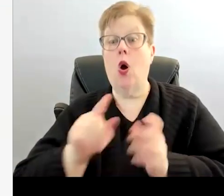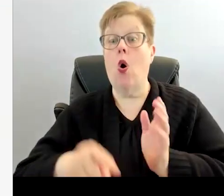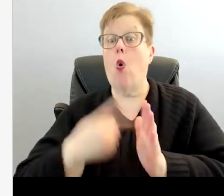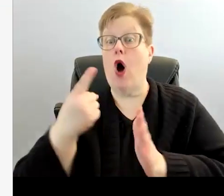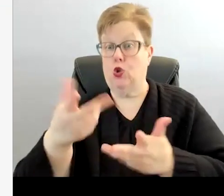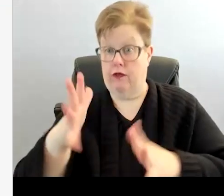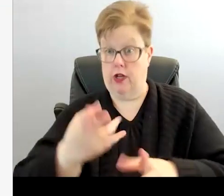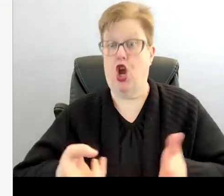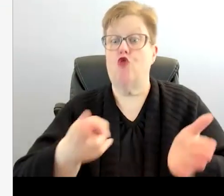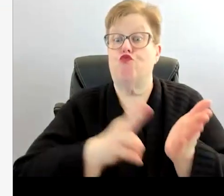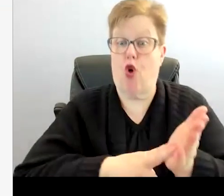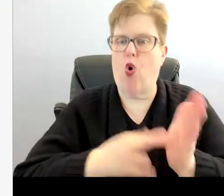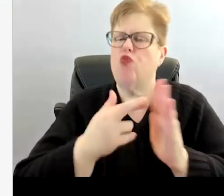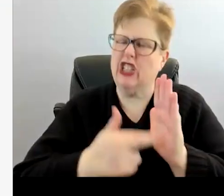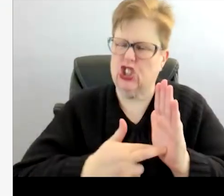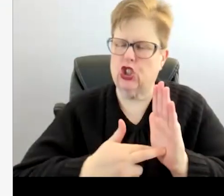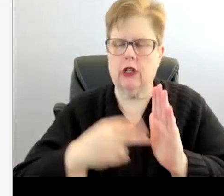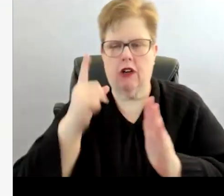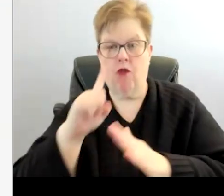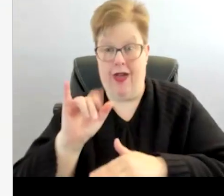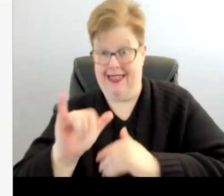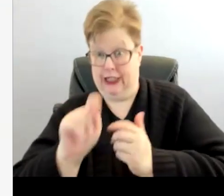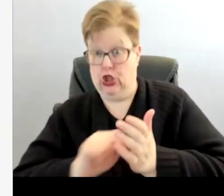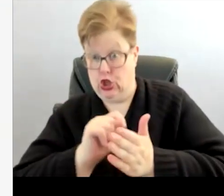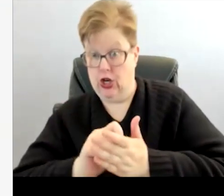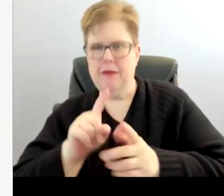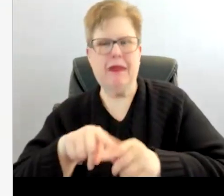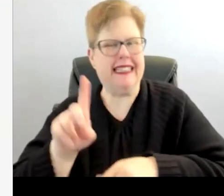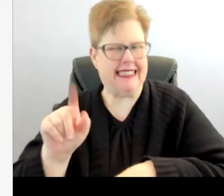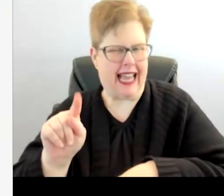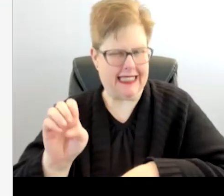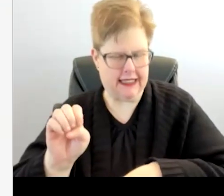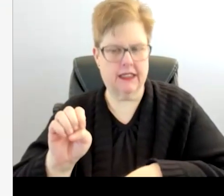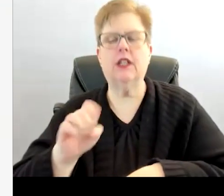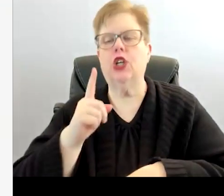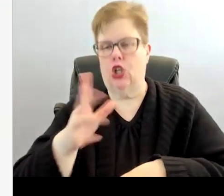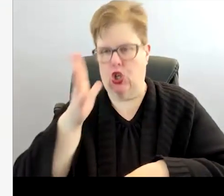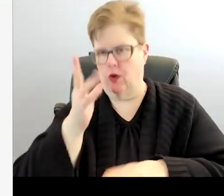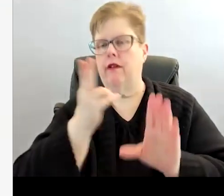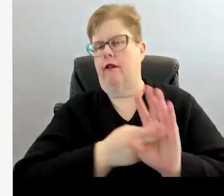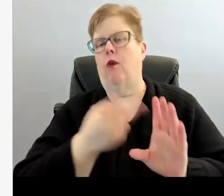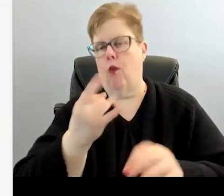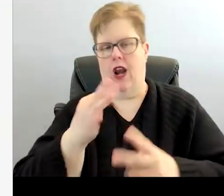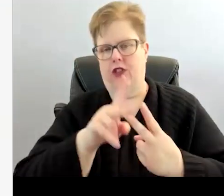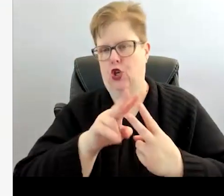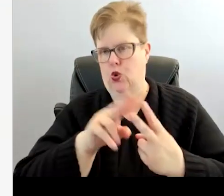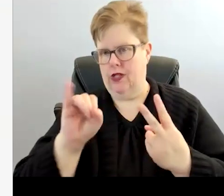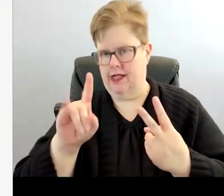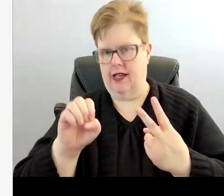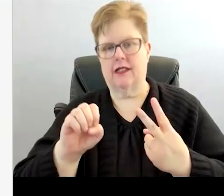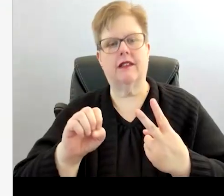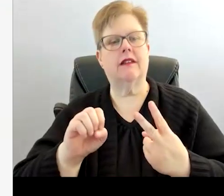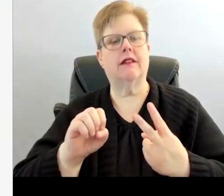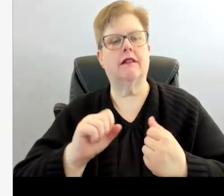enroll in your courses or register in your courses for the term, depending on the date, you will end up in one of these 2 sites. It will either be this one